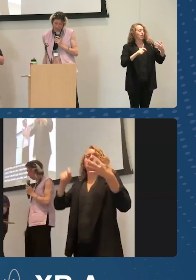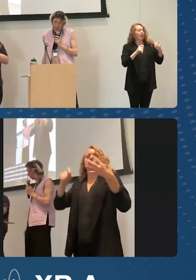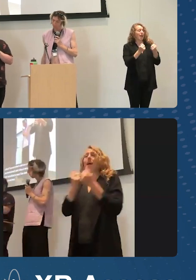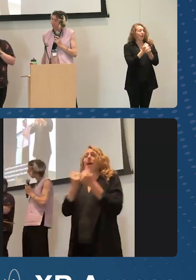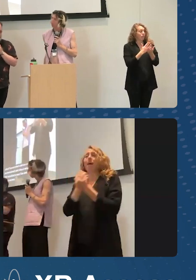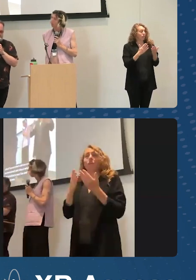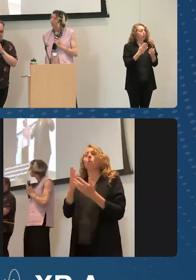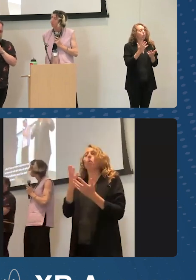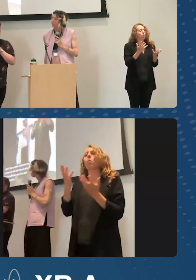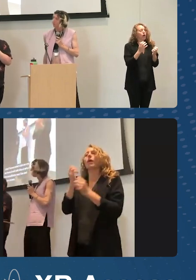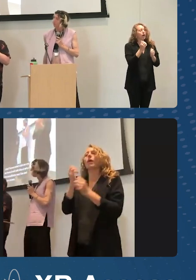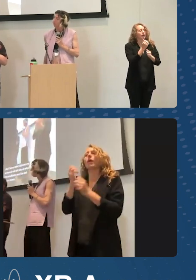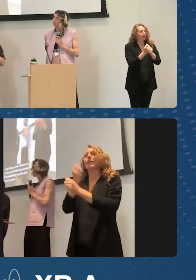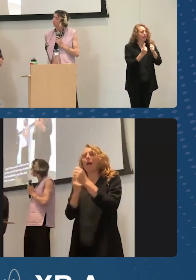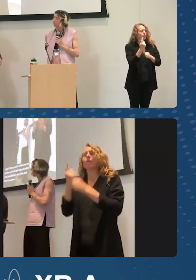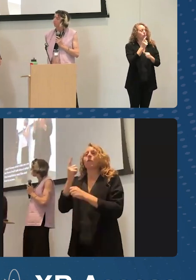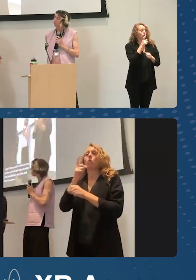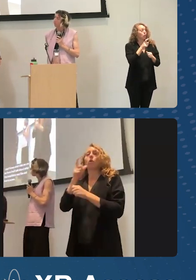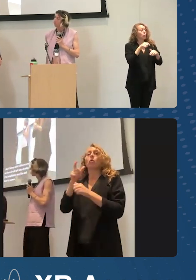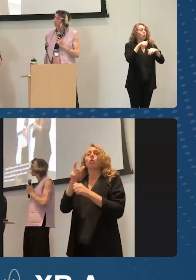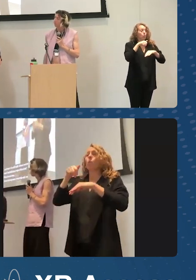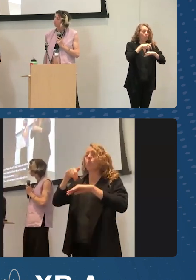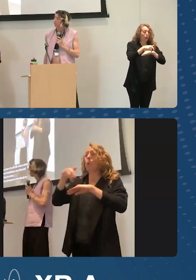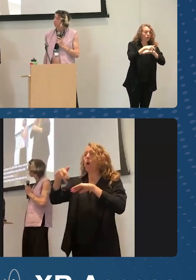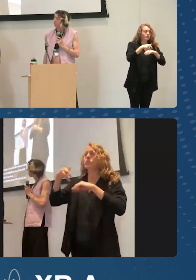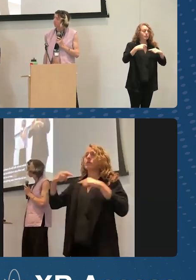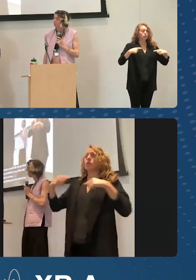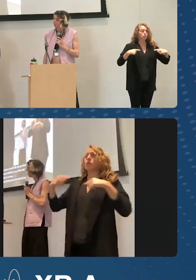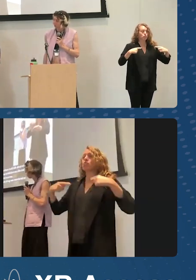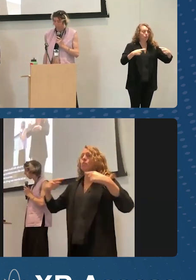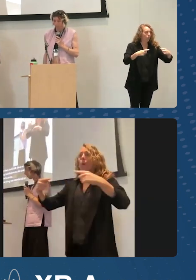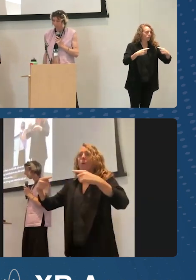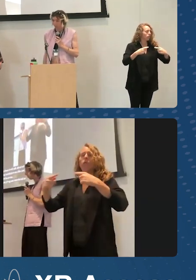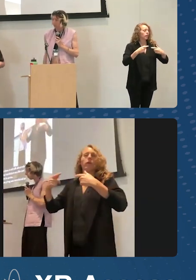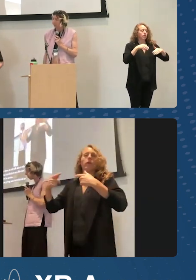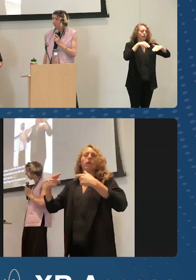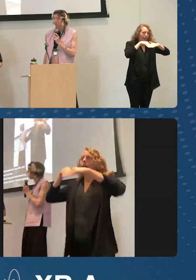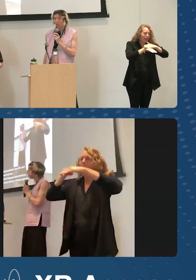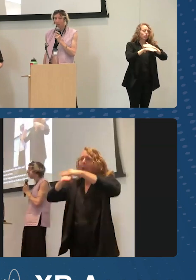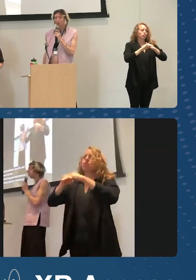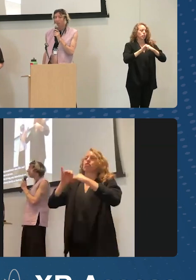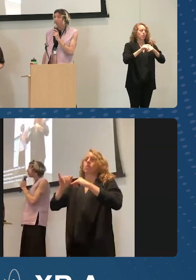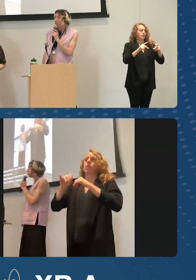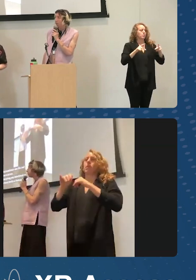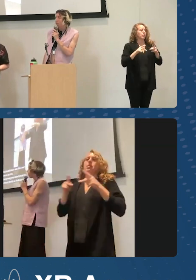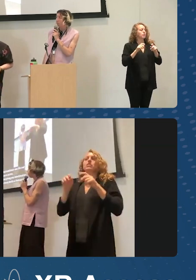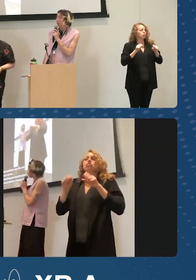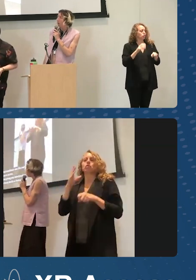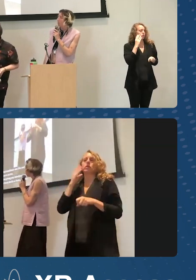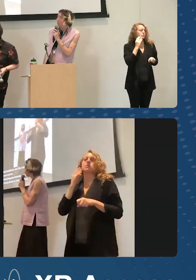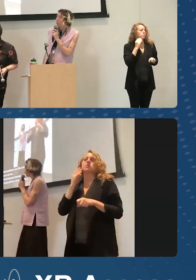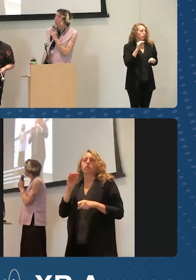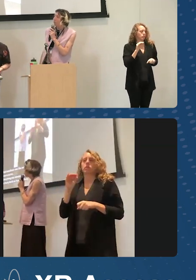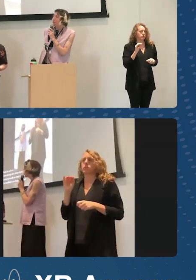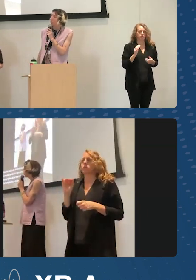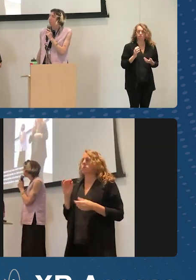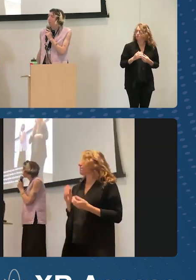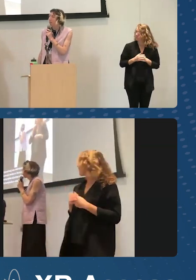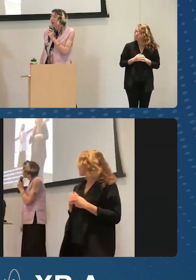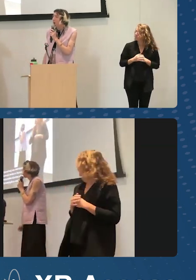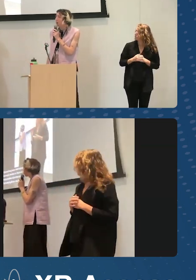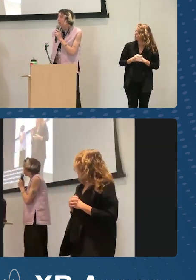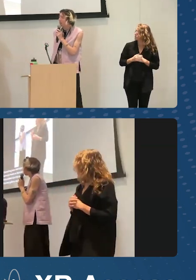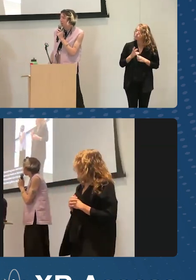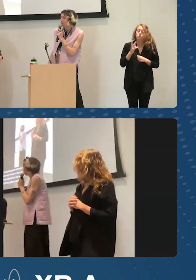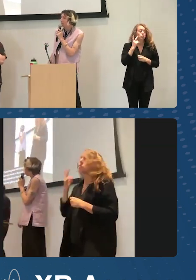that walked into that or rolled into that gallery could experience it. So what we're seeing on the